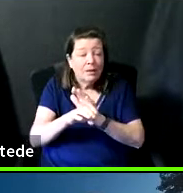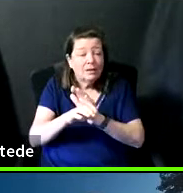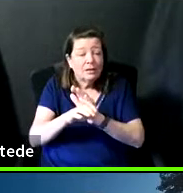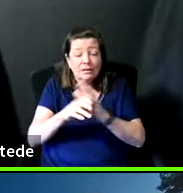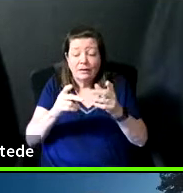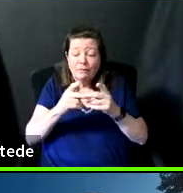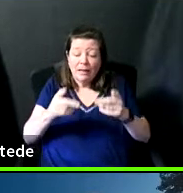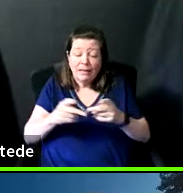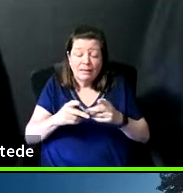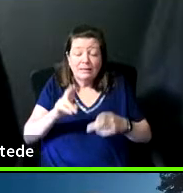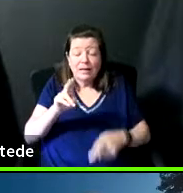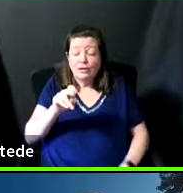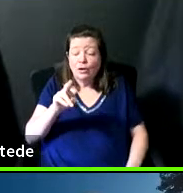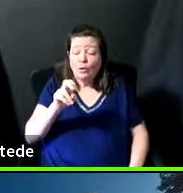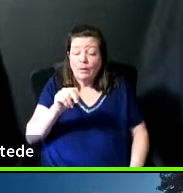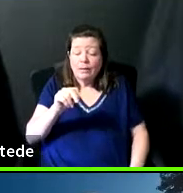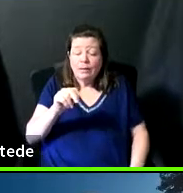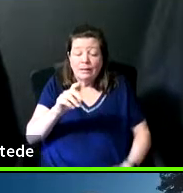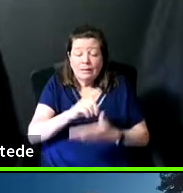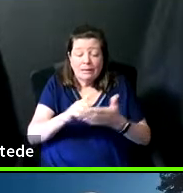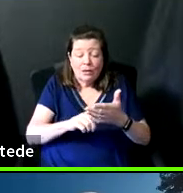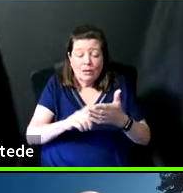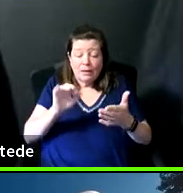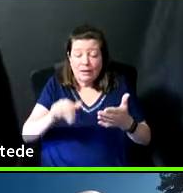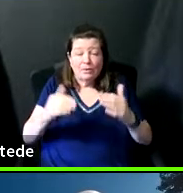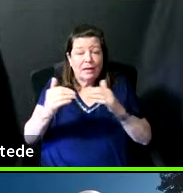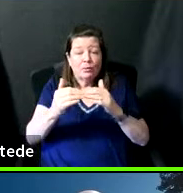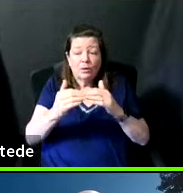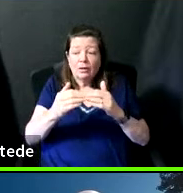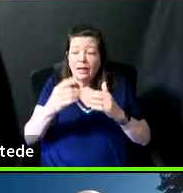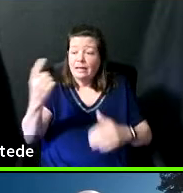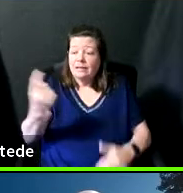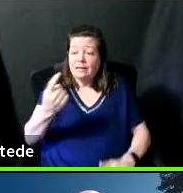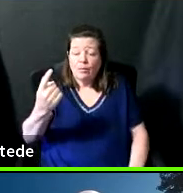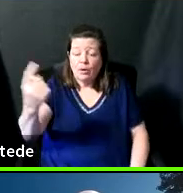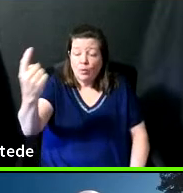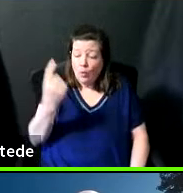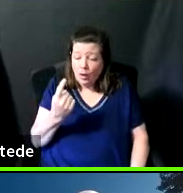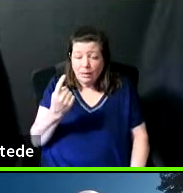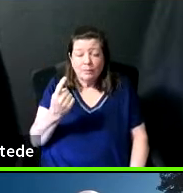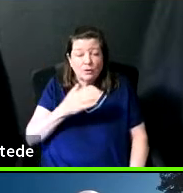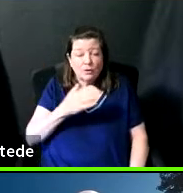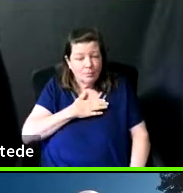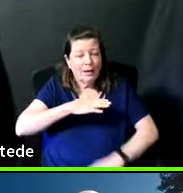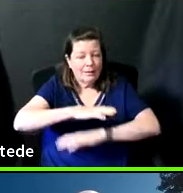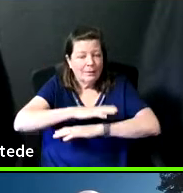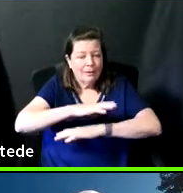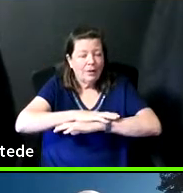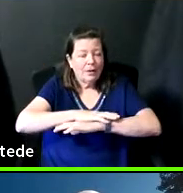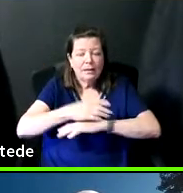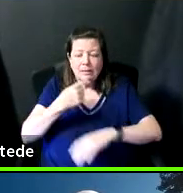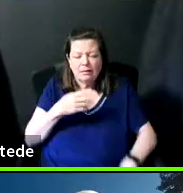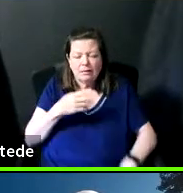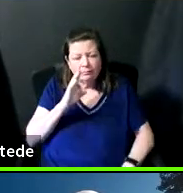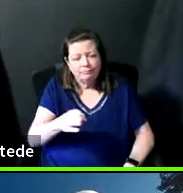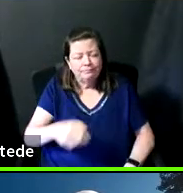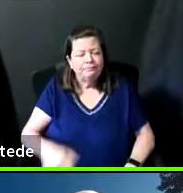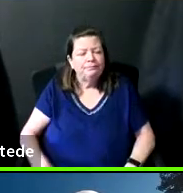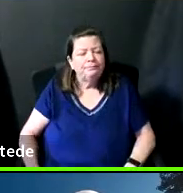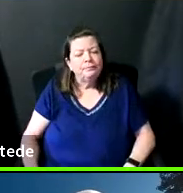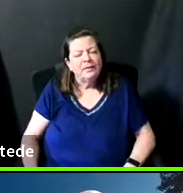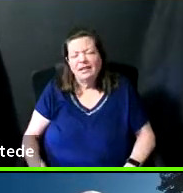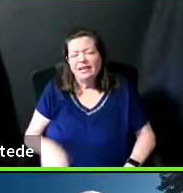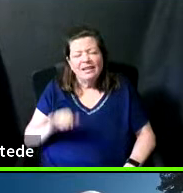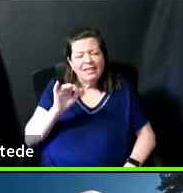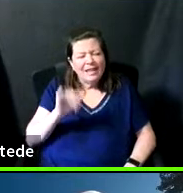urban designers, were equitable. And somebody walked up to the station I was manning and said, this